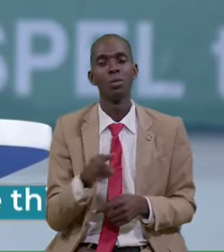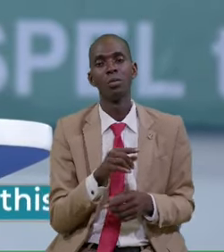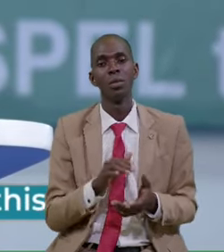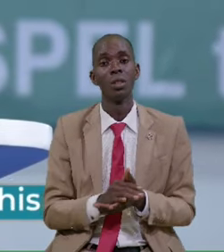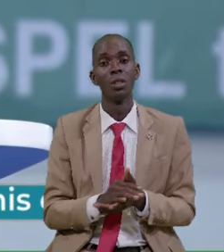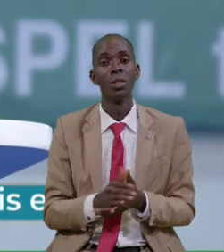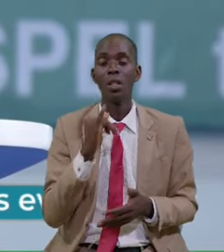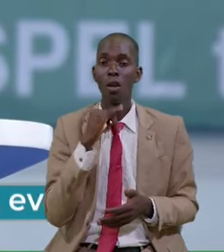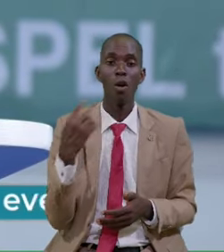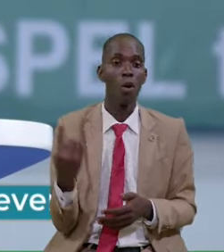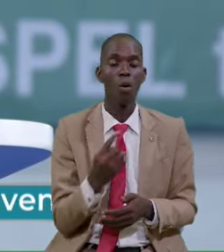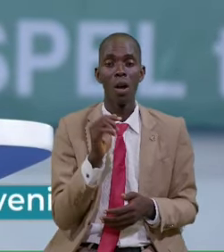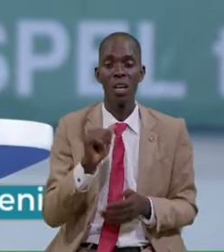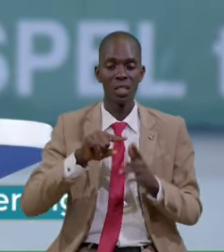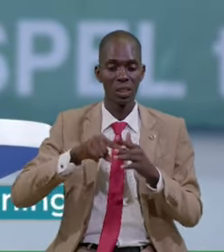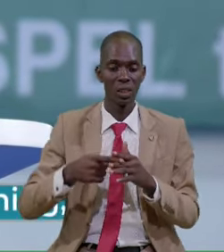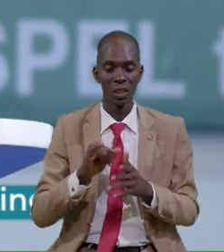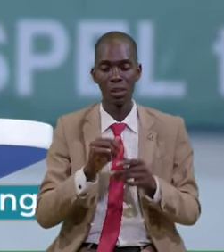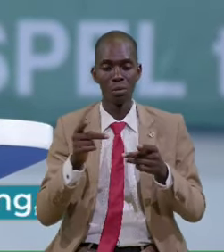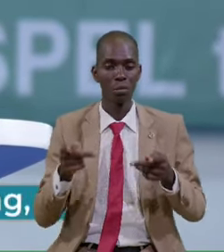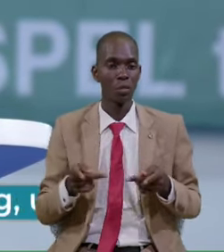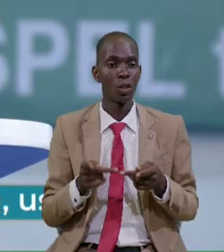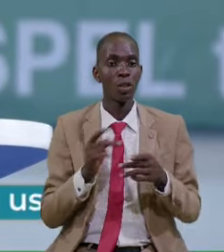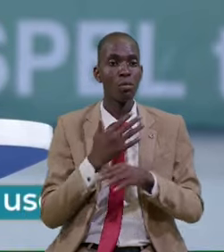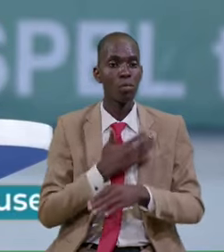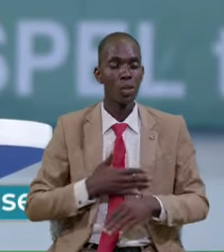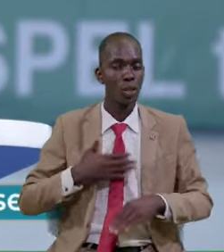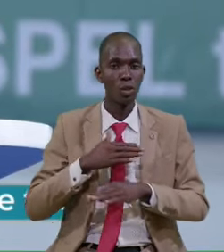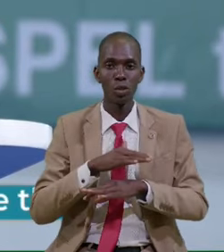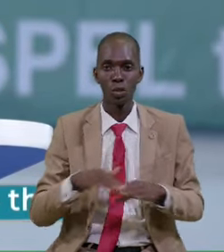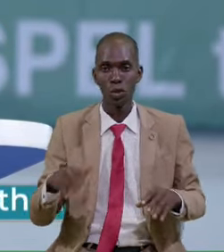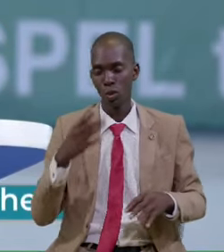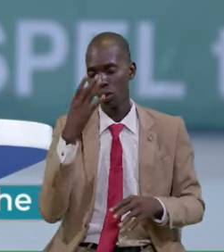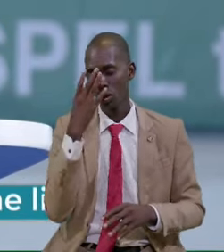point. Please don't skip or jump the gun.